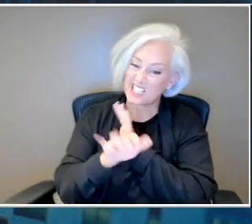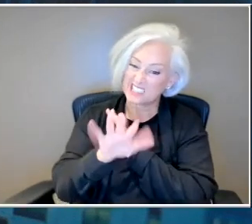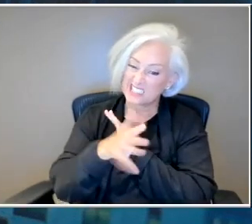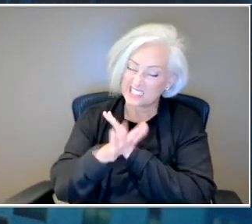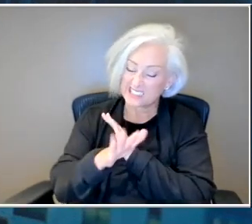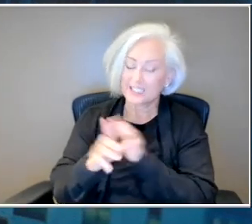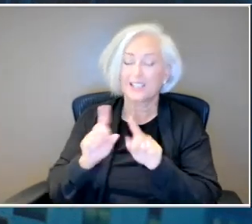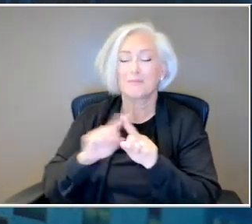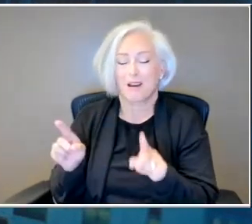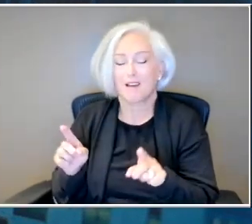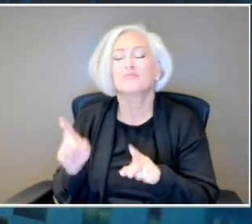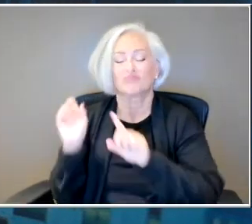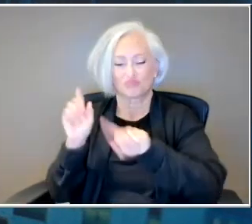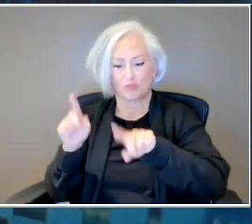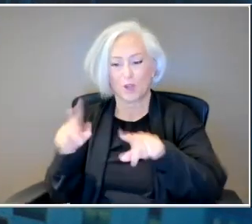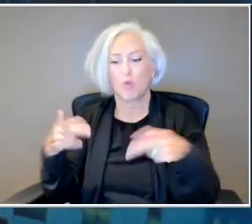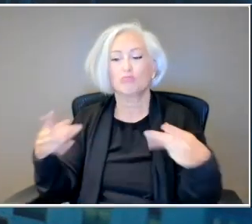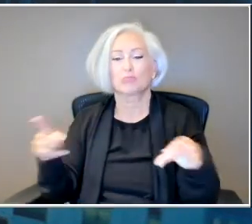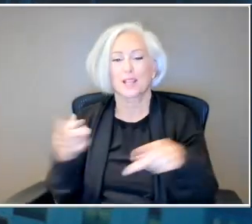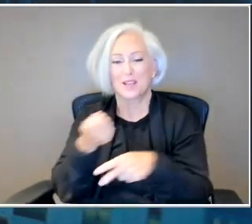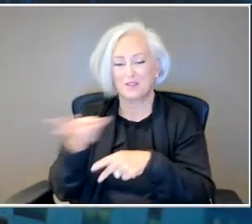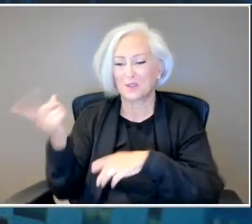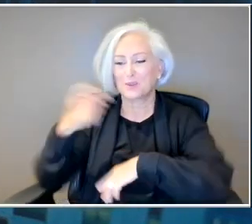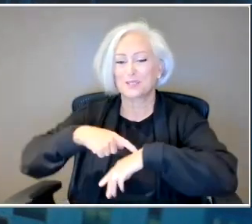to get the weights